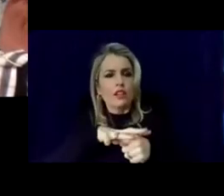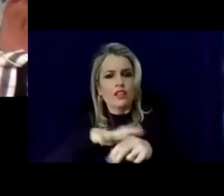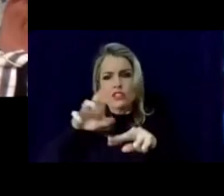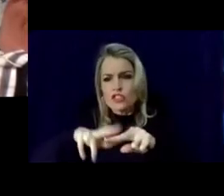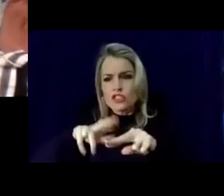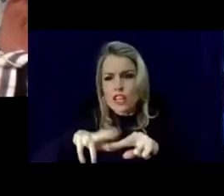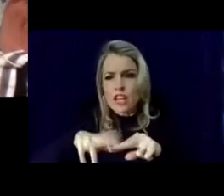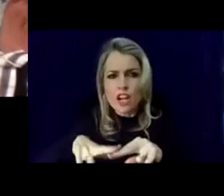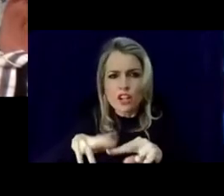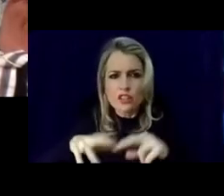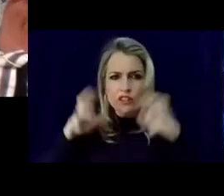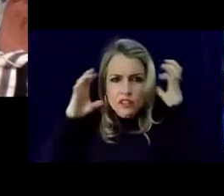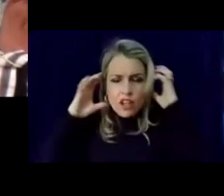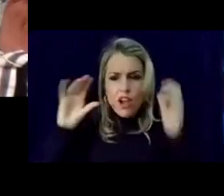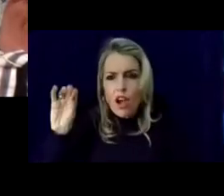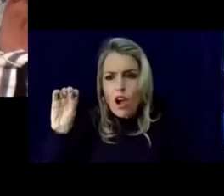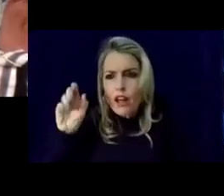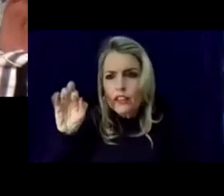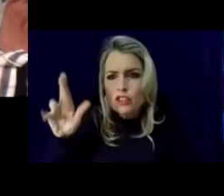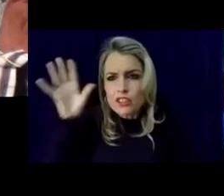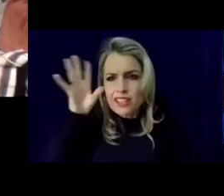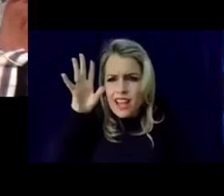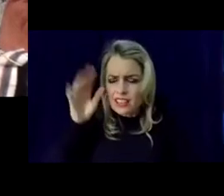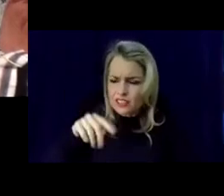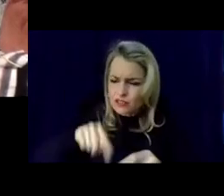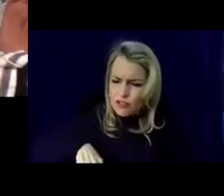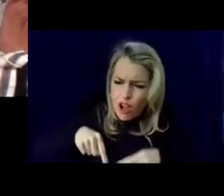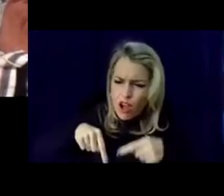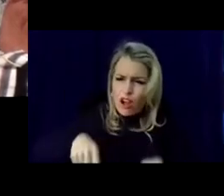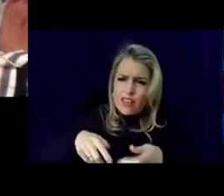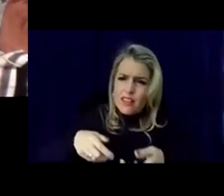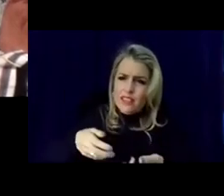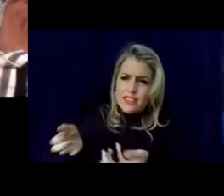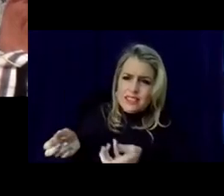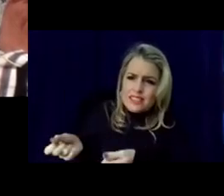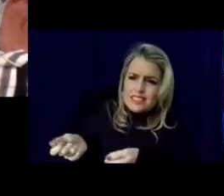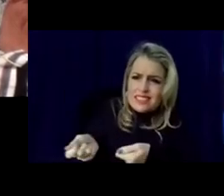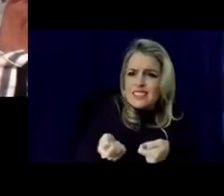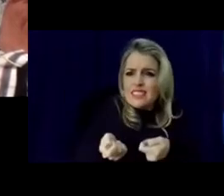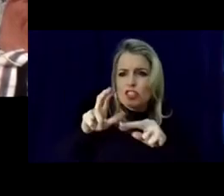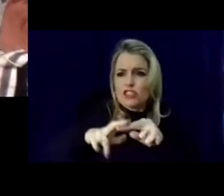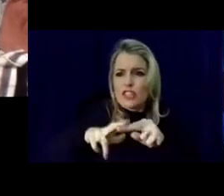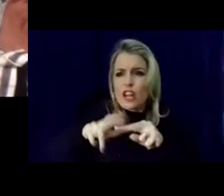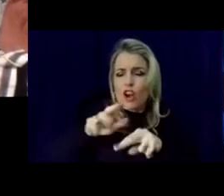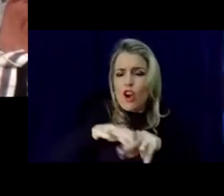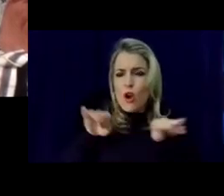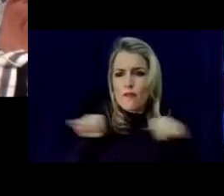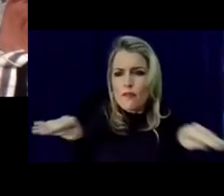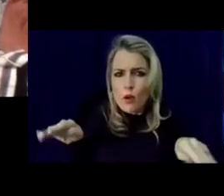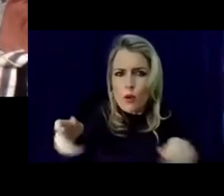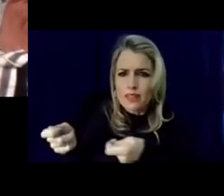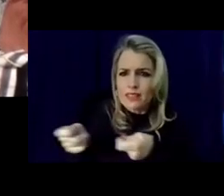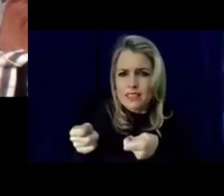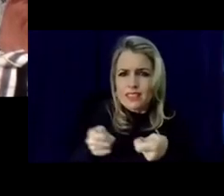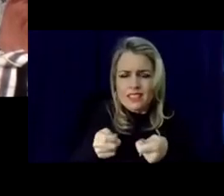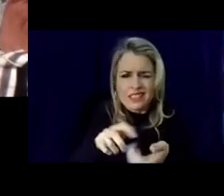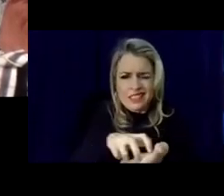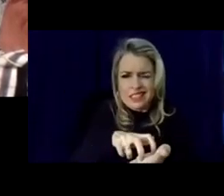gone. Oscar struggles to drag the wizard chair across the suddenly very sparse gallery floor.